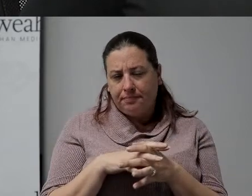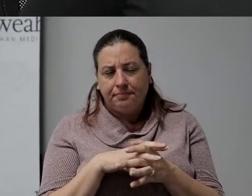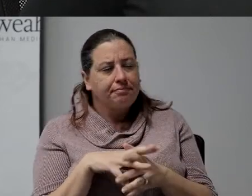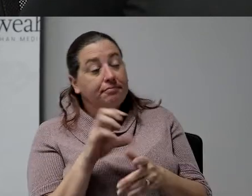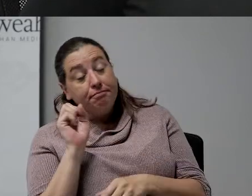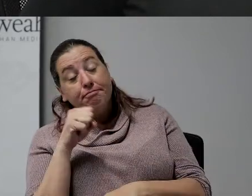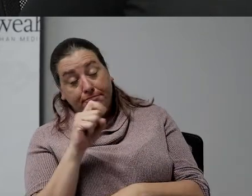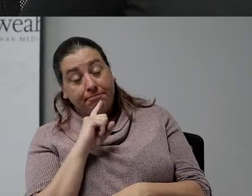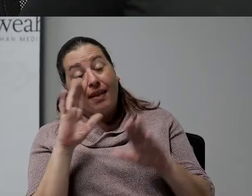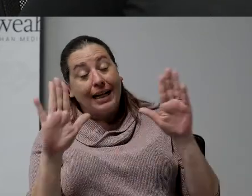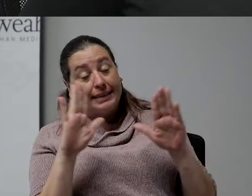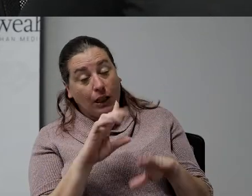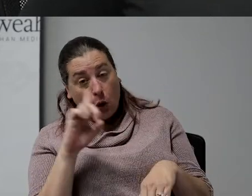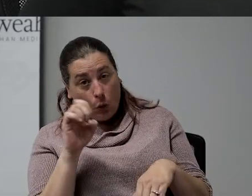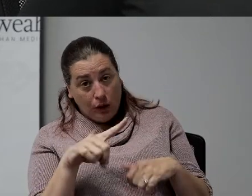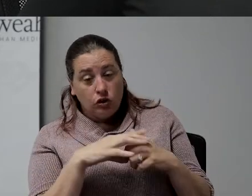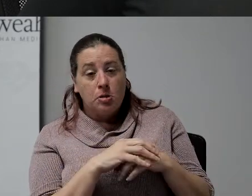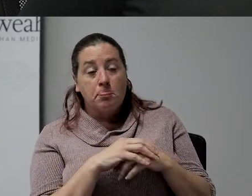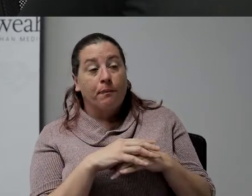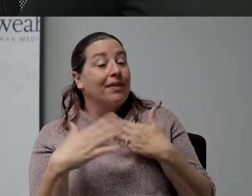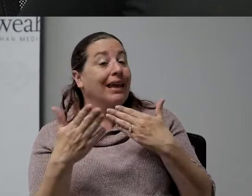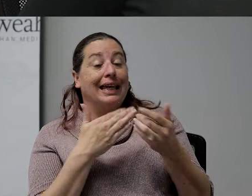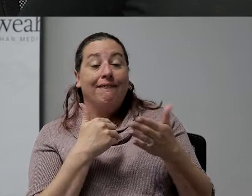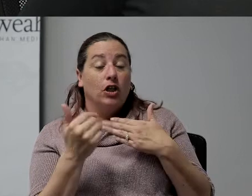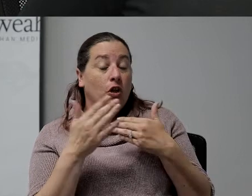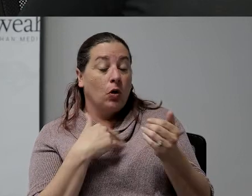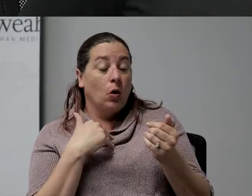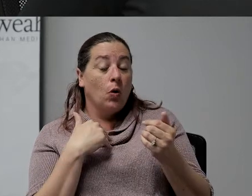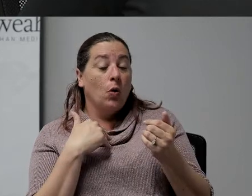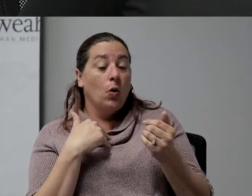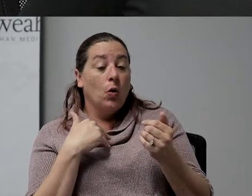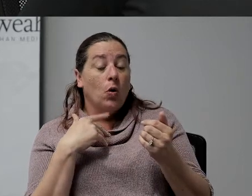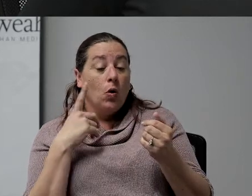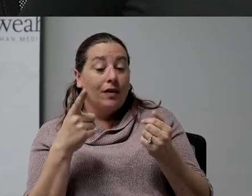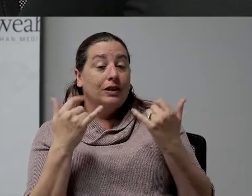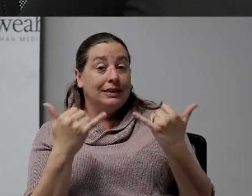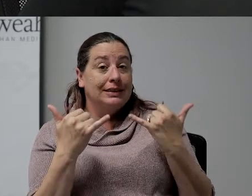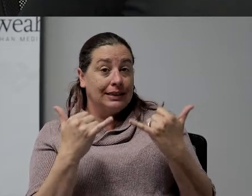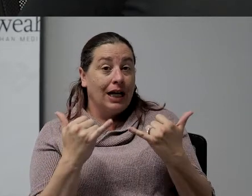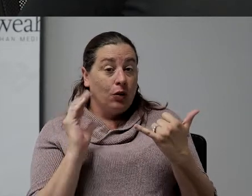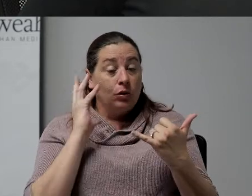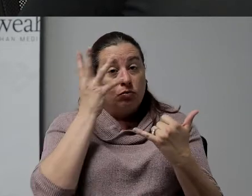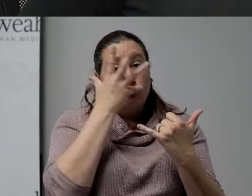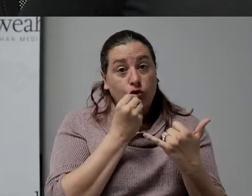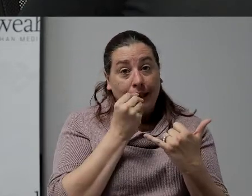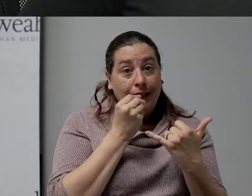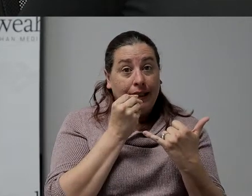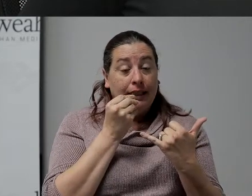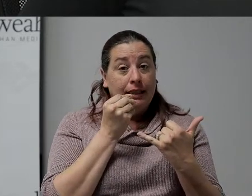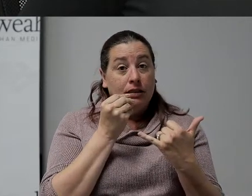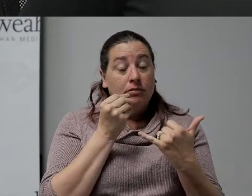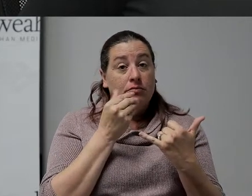Yeah, excellent question. Even though there now is a pretty significant increase in the availability of